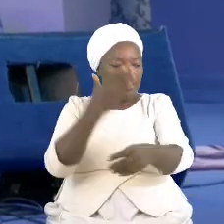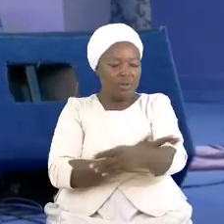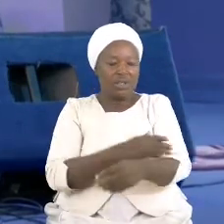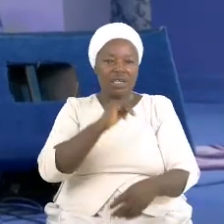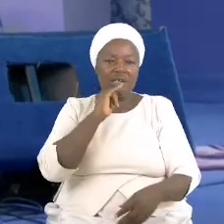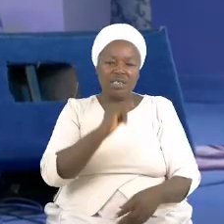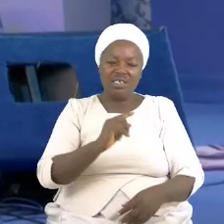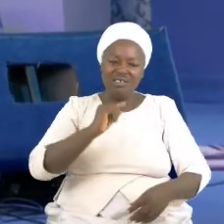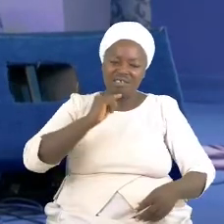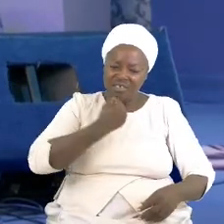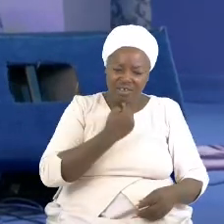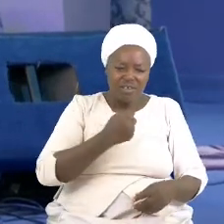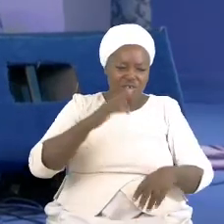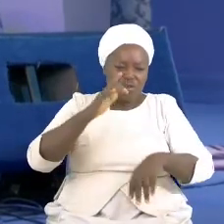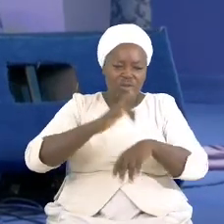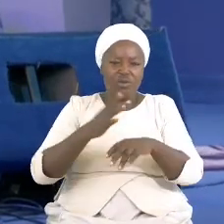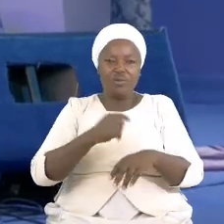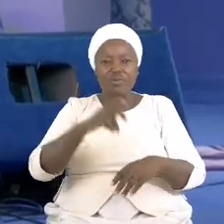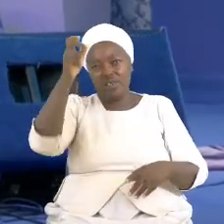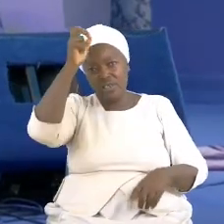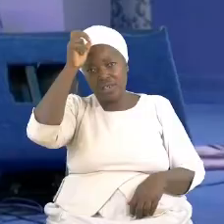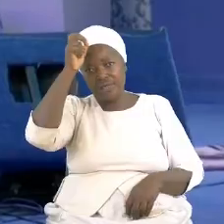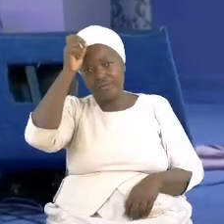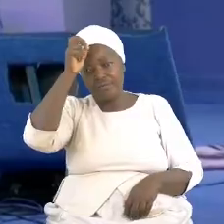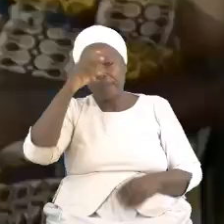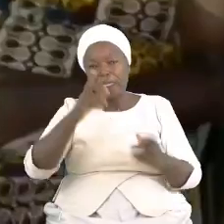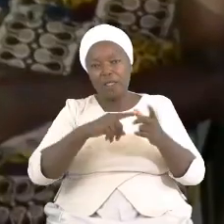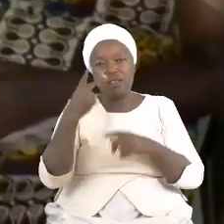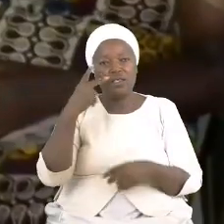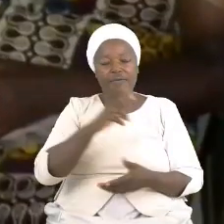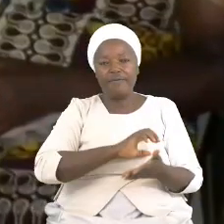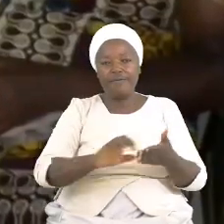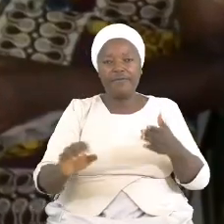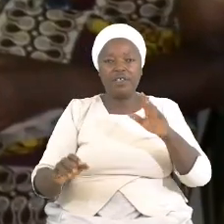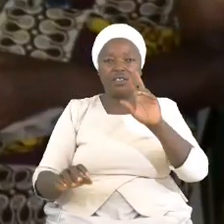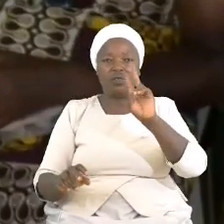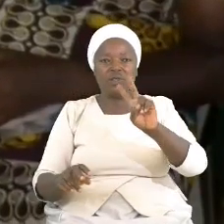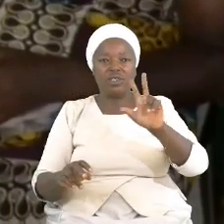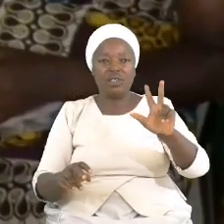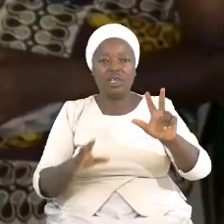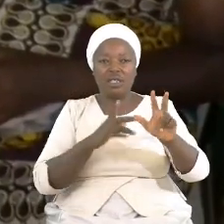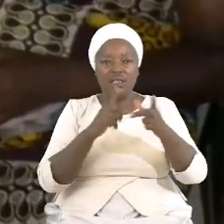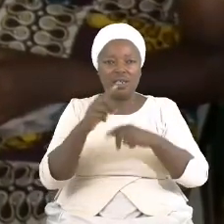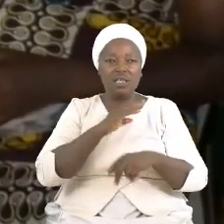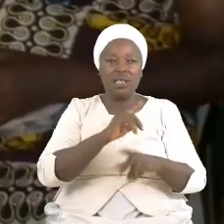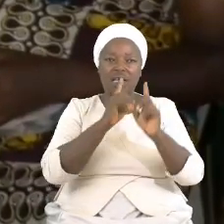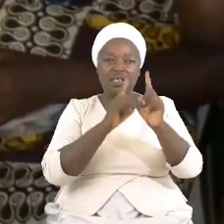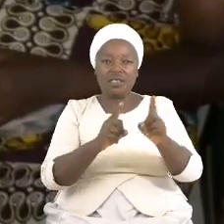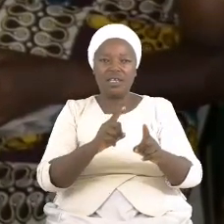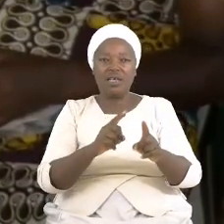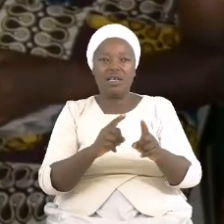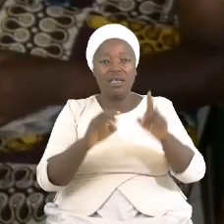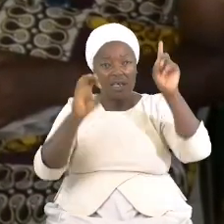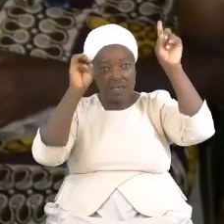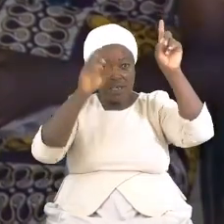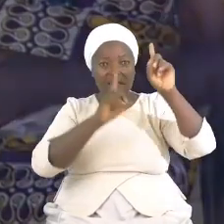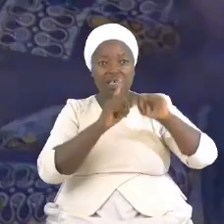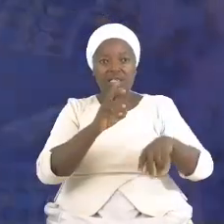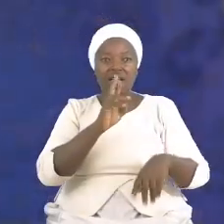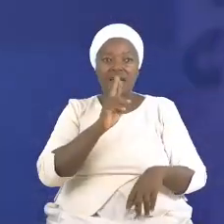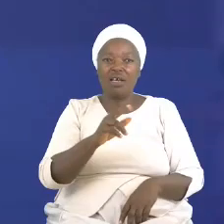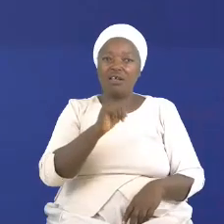devil. Look at verse 23. In verse 23, and he answered her not a